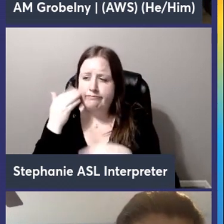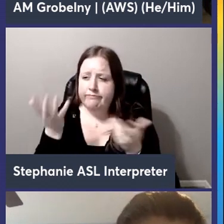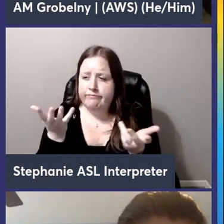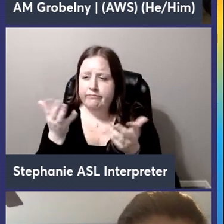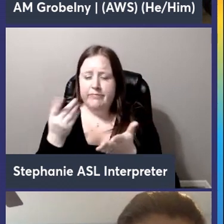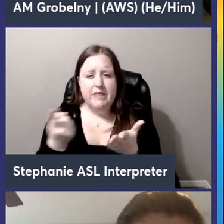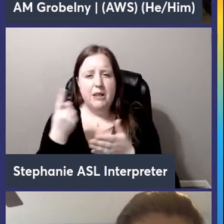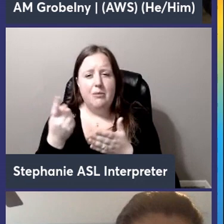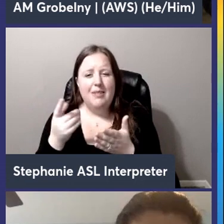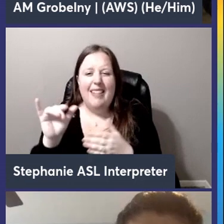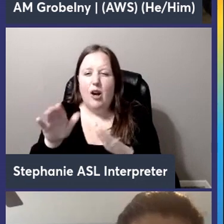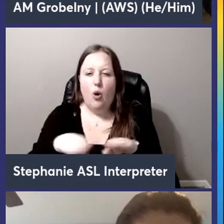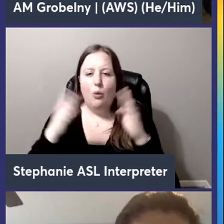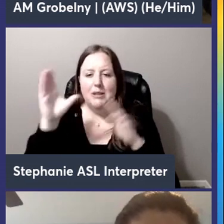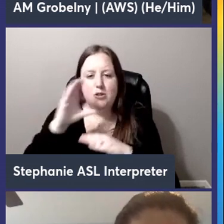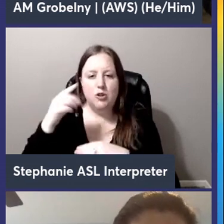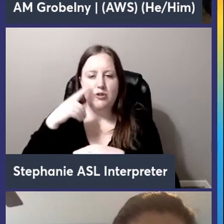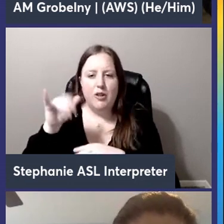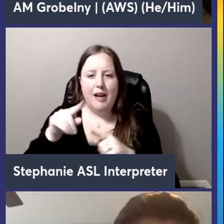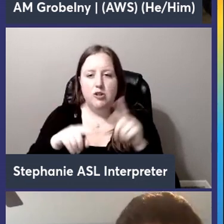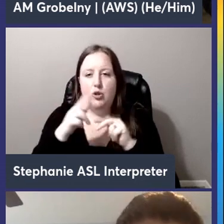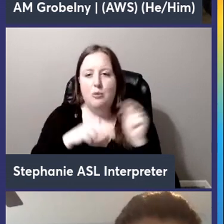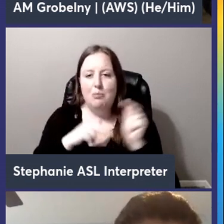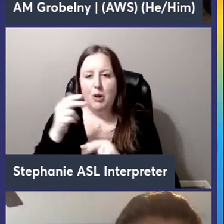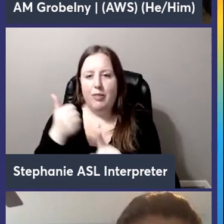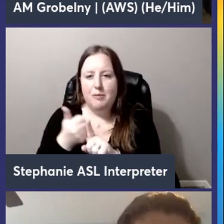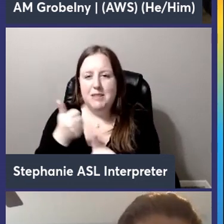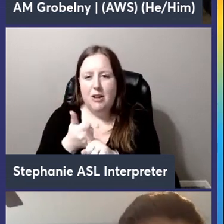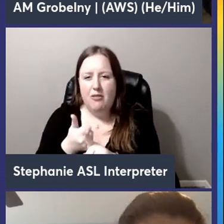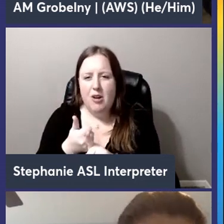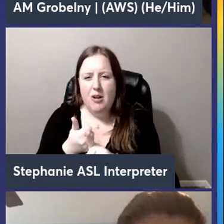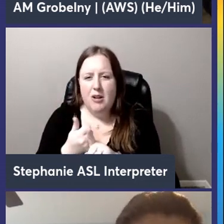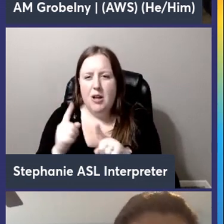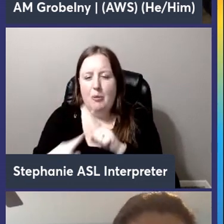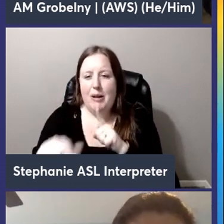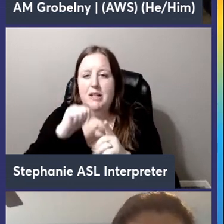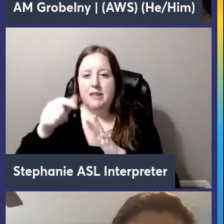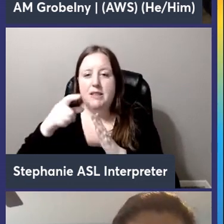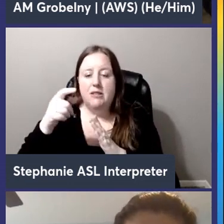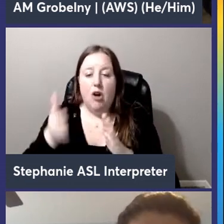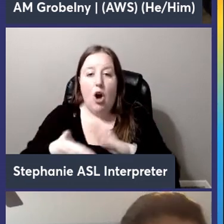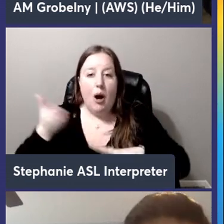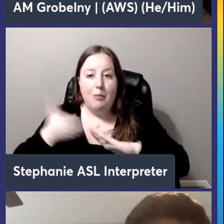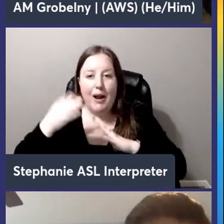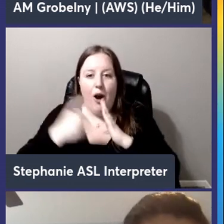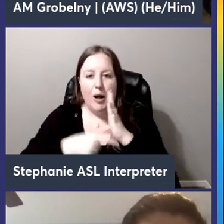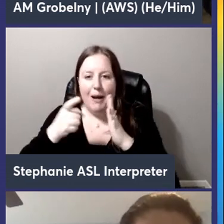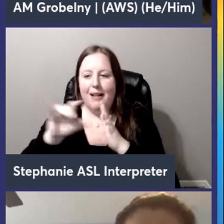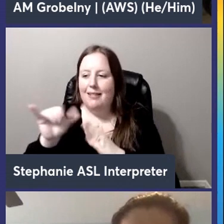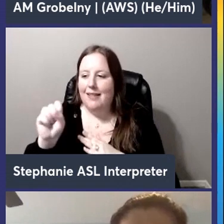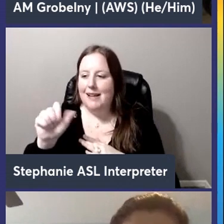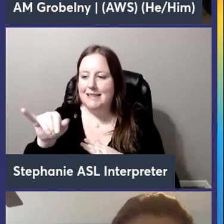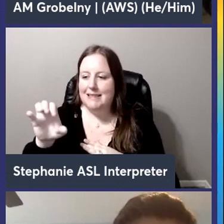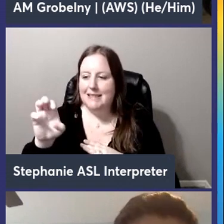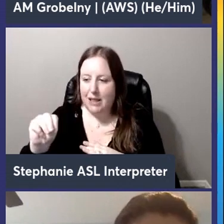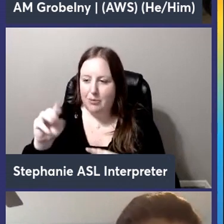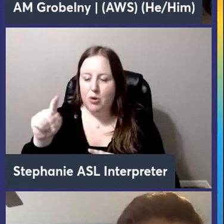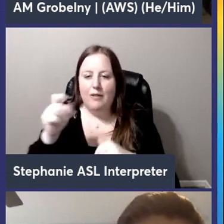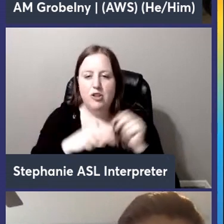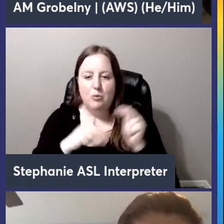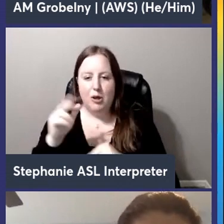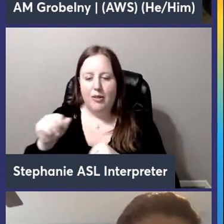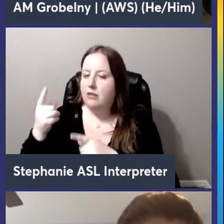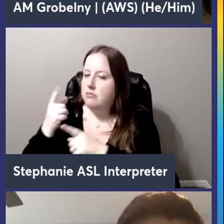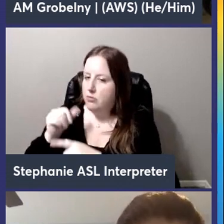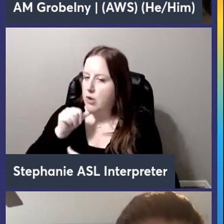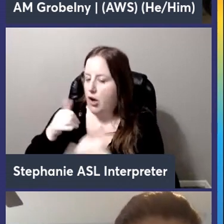something like OpenSearch for sure to build that themselves. But it doesn't operate automatically like a SIEM. You would have to build not currently,